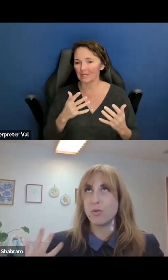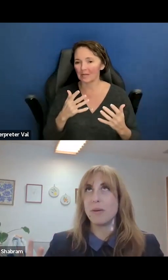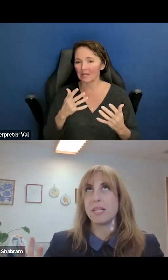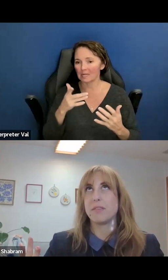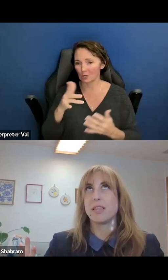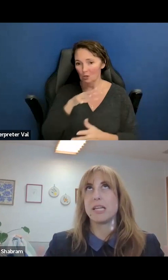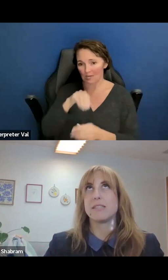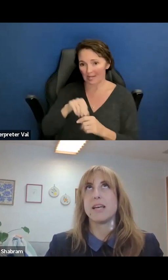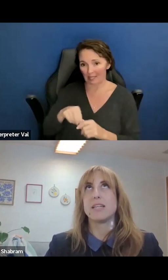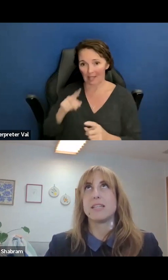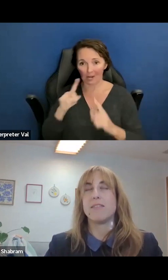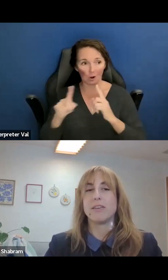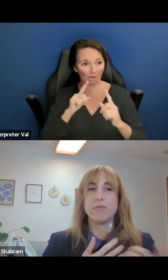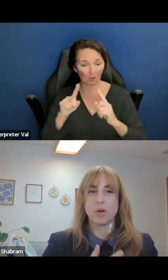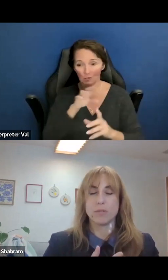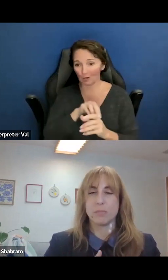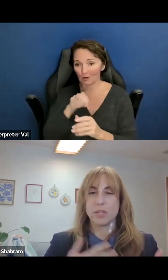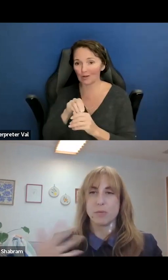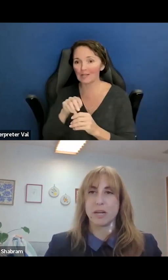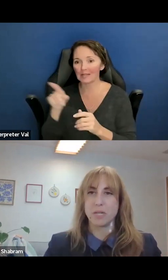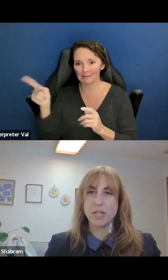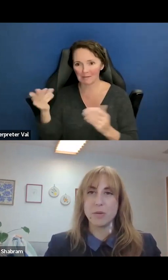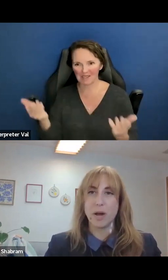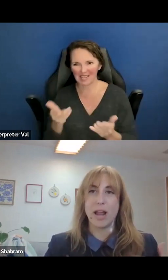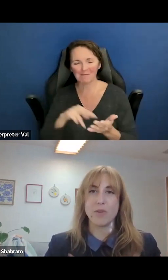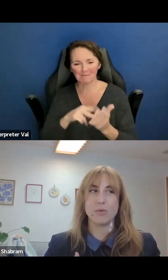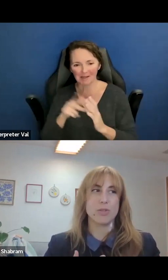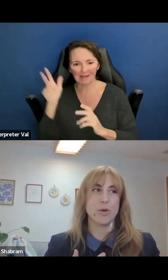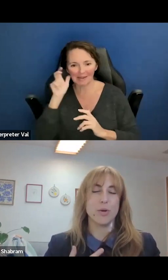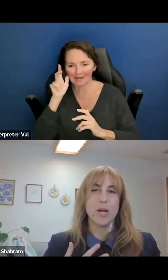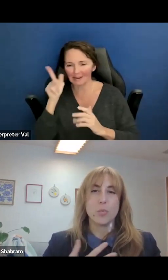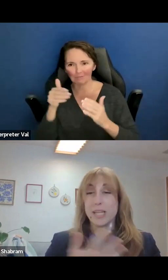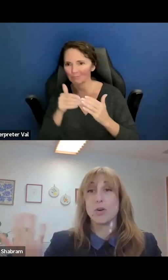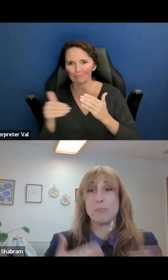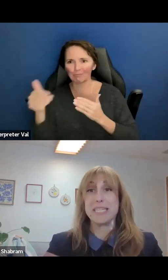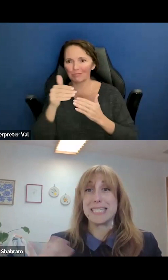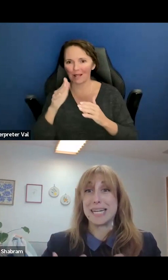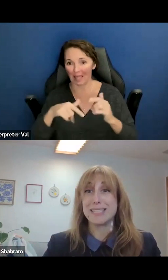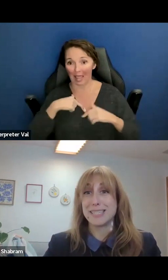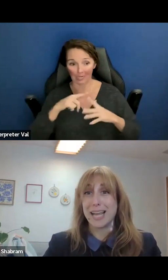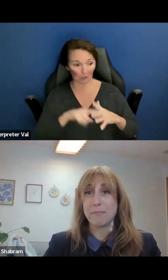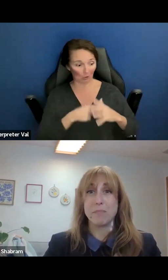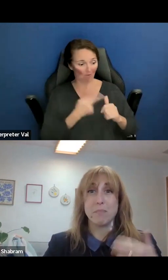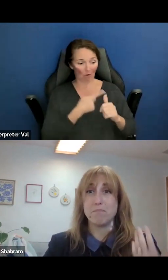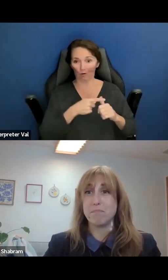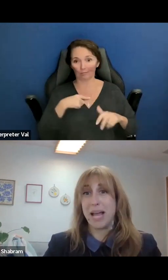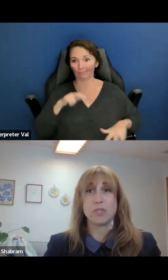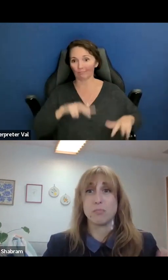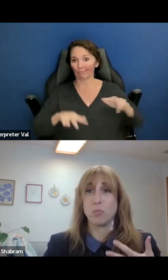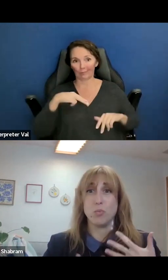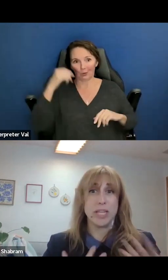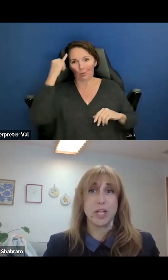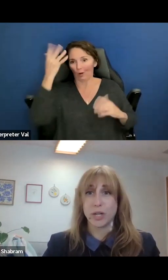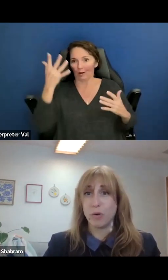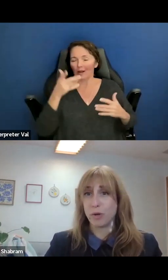so many of the things that have informed the partnership that I'm going to share about have also really already been discussed today. I mean, Meg